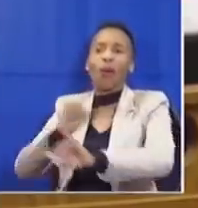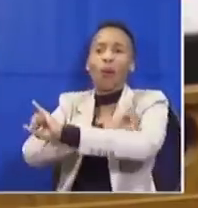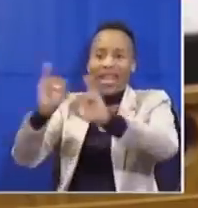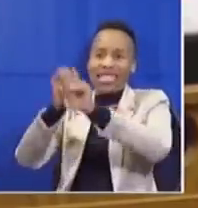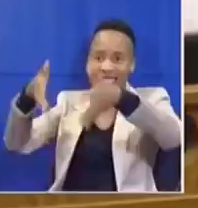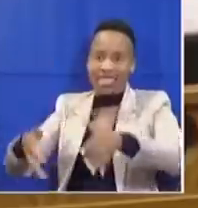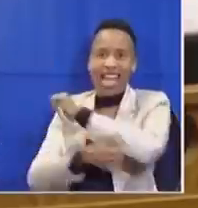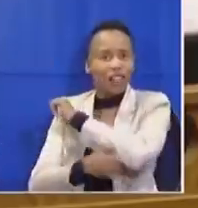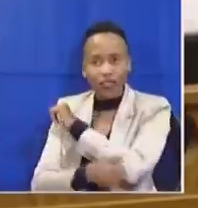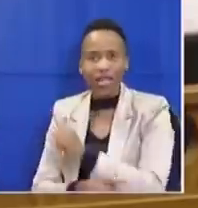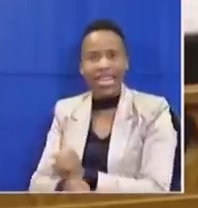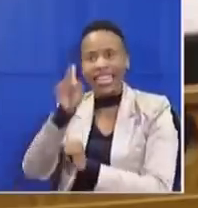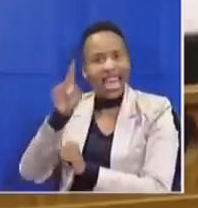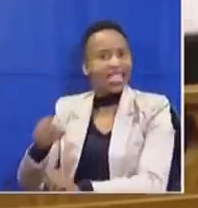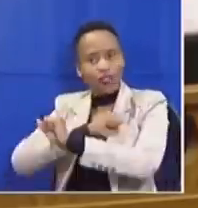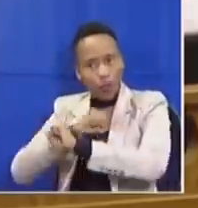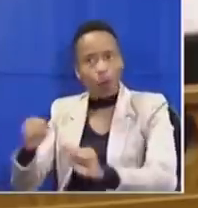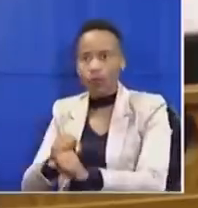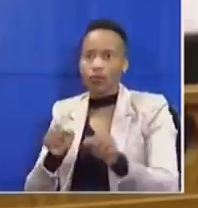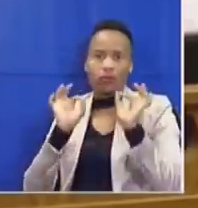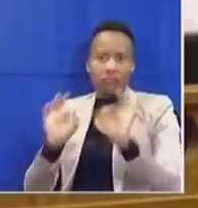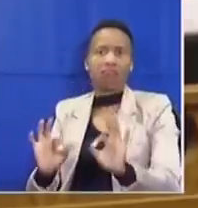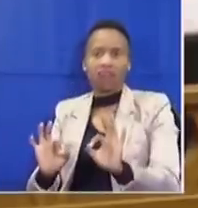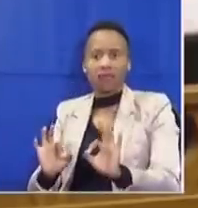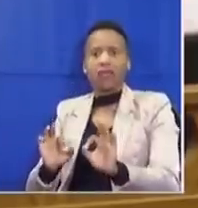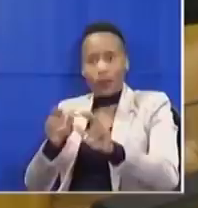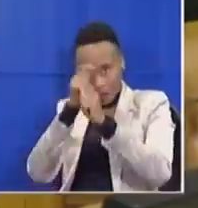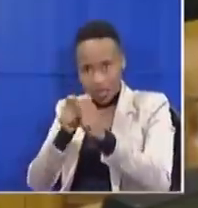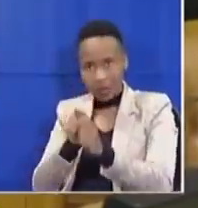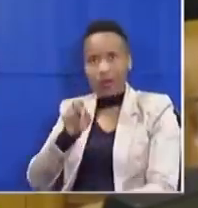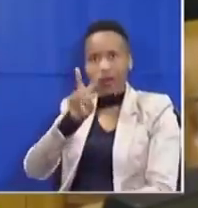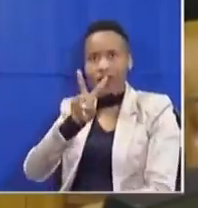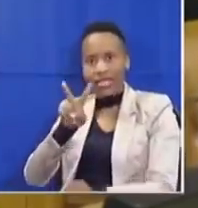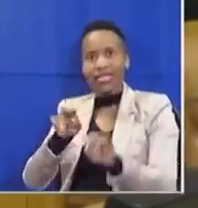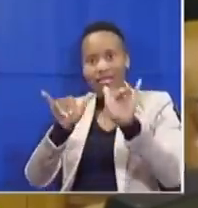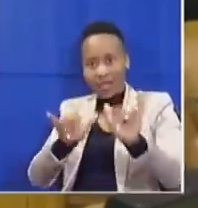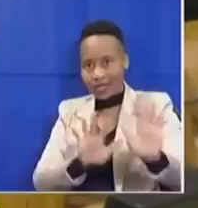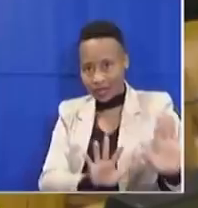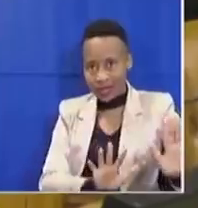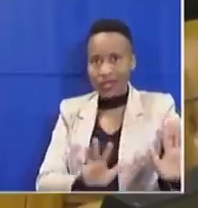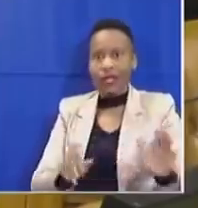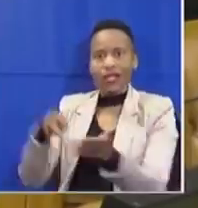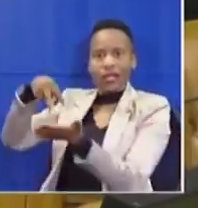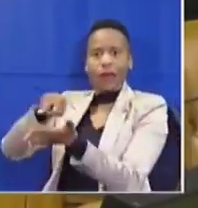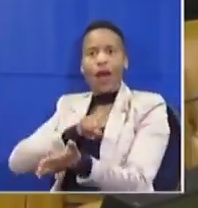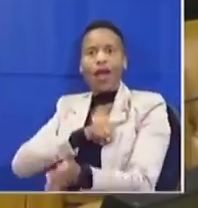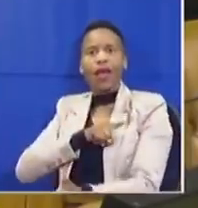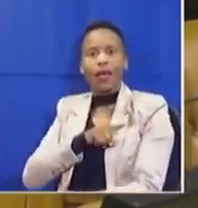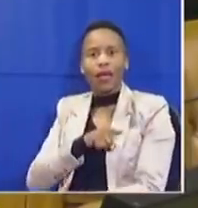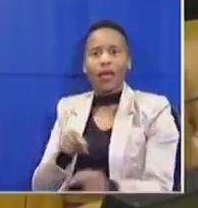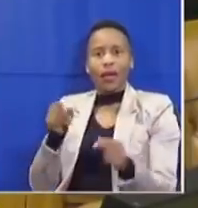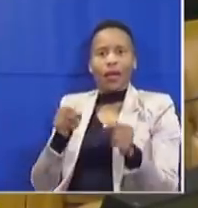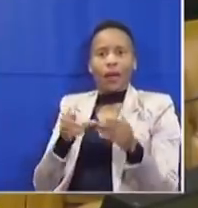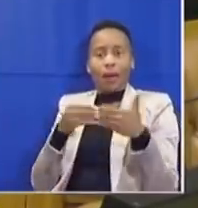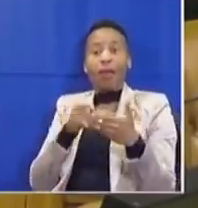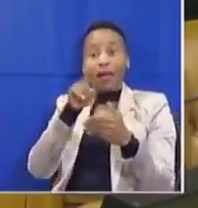is not. Honourable vessels, please take your seat. Yes, why are you rising, honourable member? This member keeps on pointing at